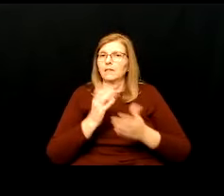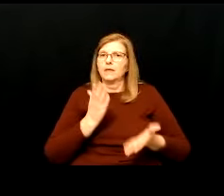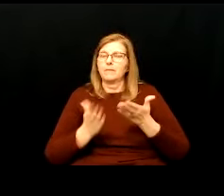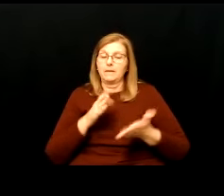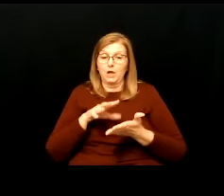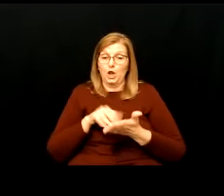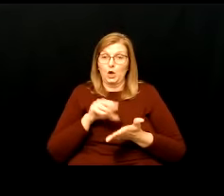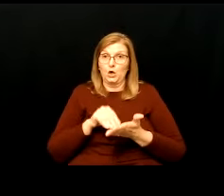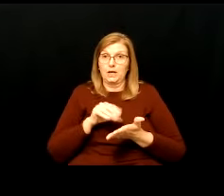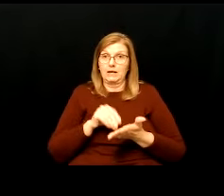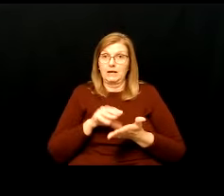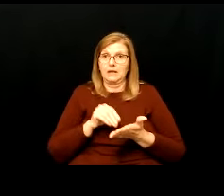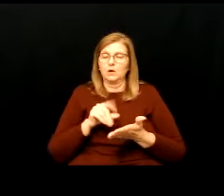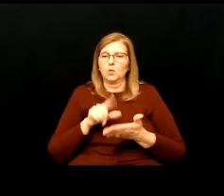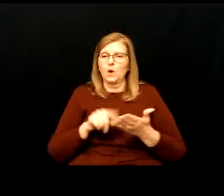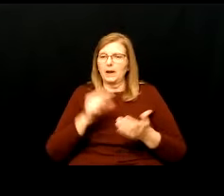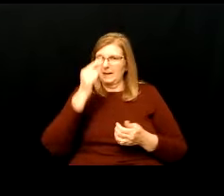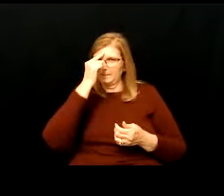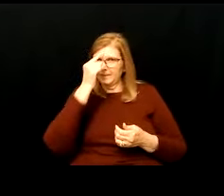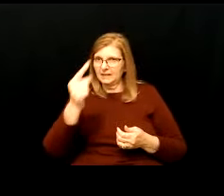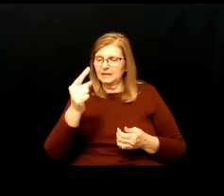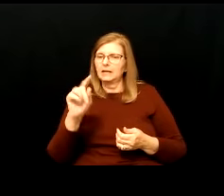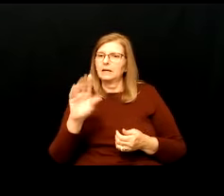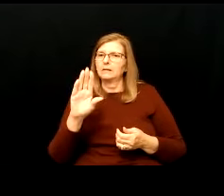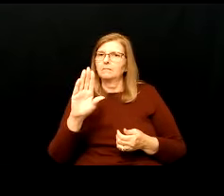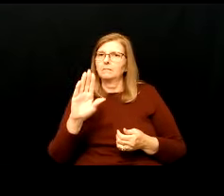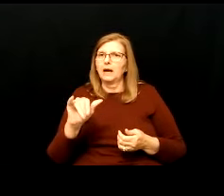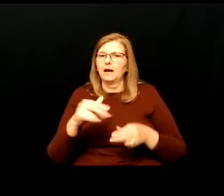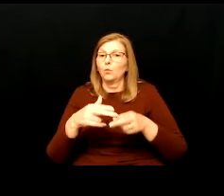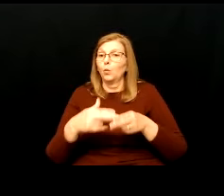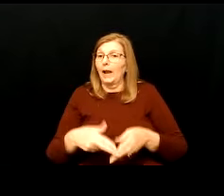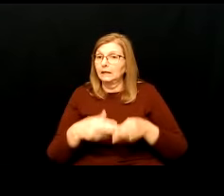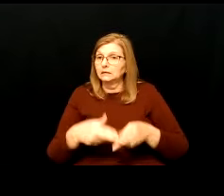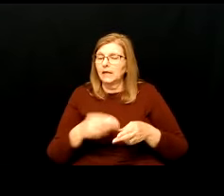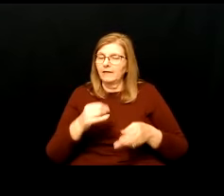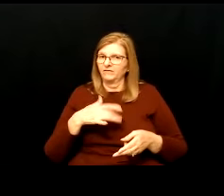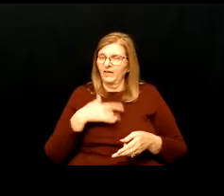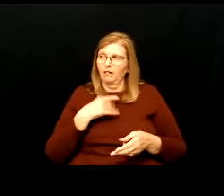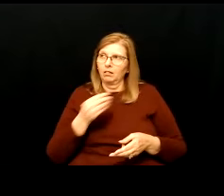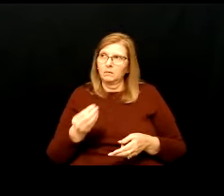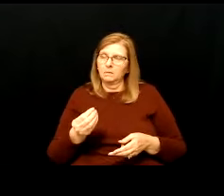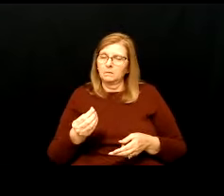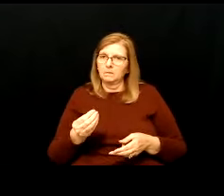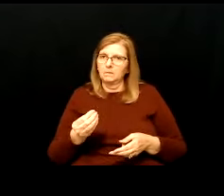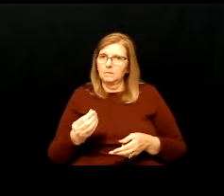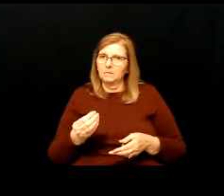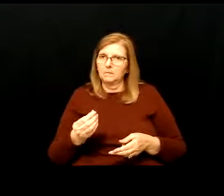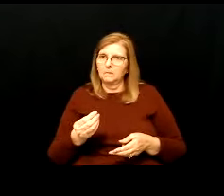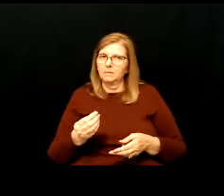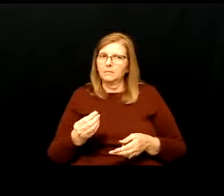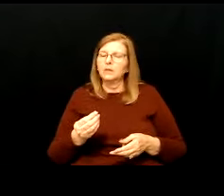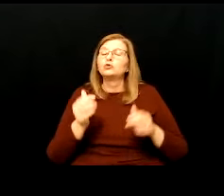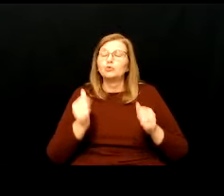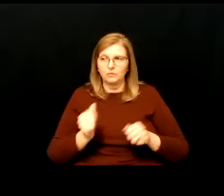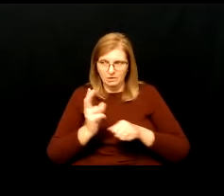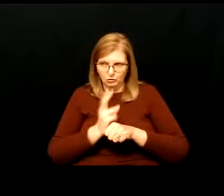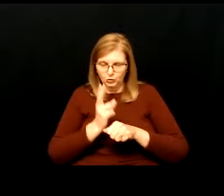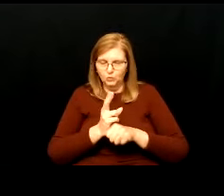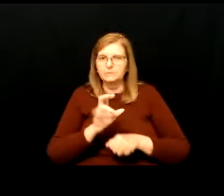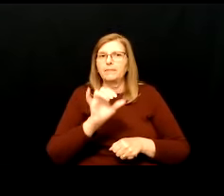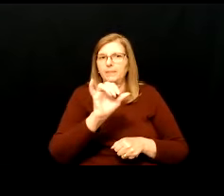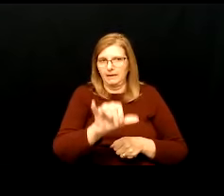learning what a penny is by weight and by feel. And so you can utilize